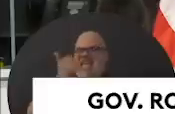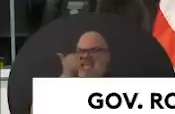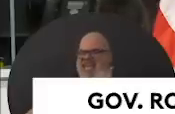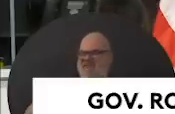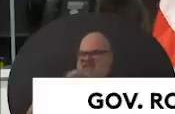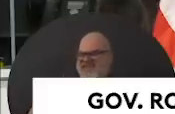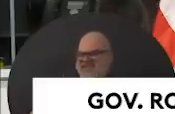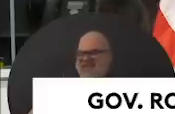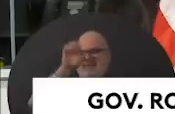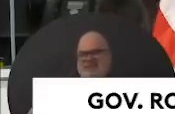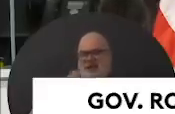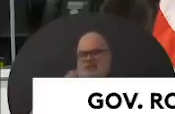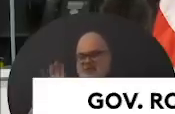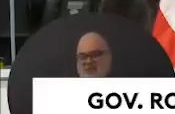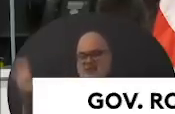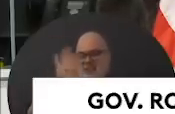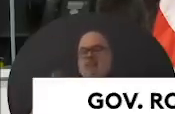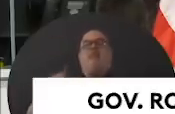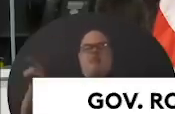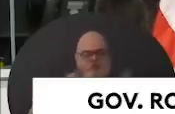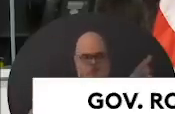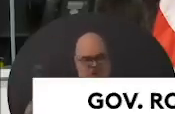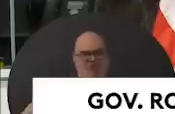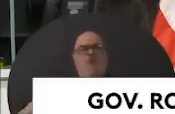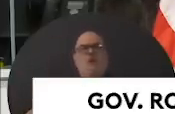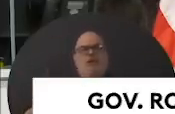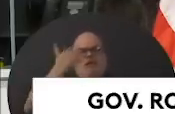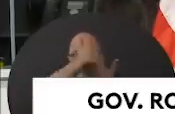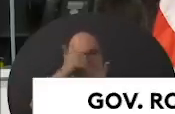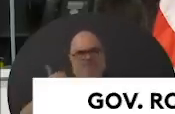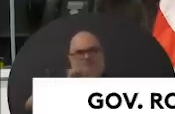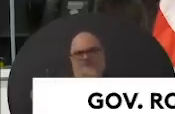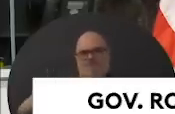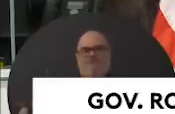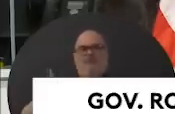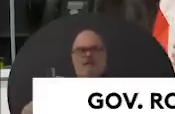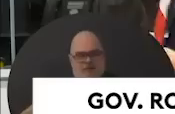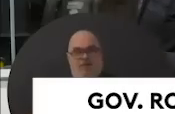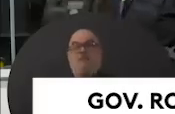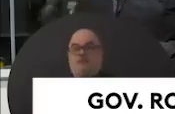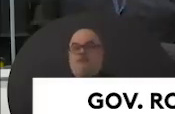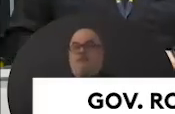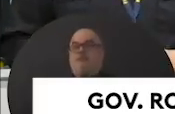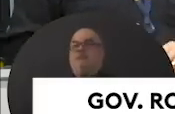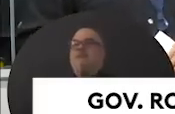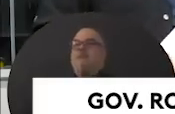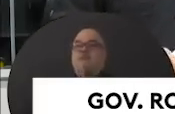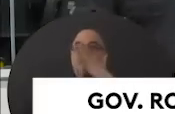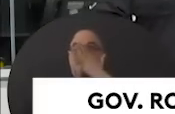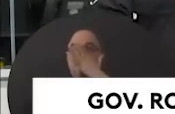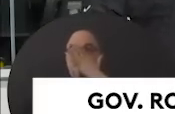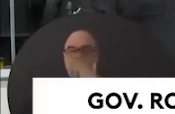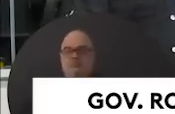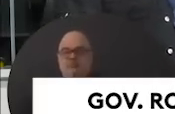the Southeast region, and they are ready to go and help us here in our time of need. Okay. Governor and or Mr. Guthrie,